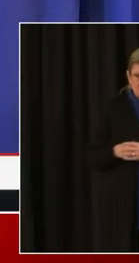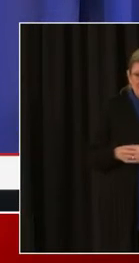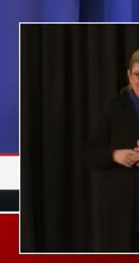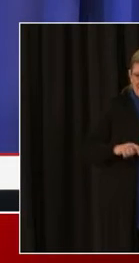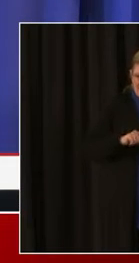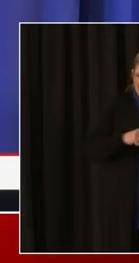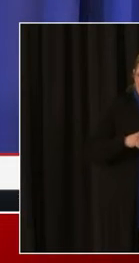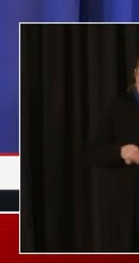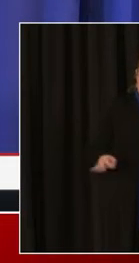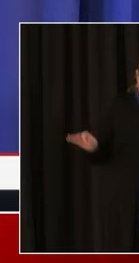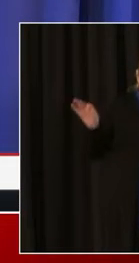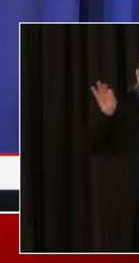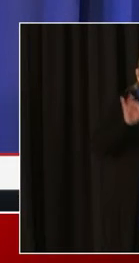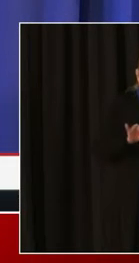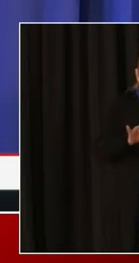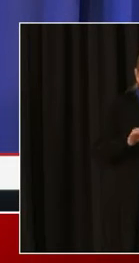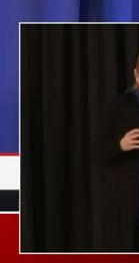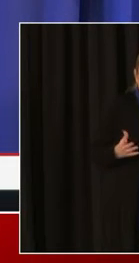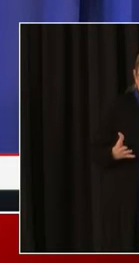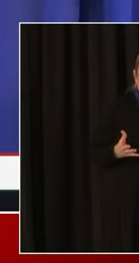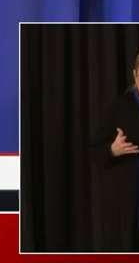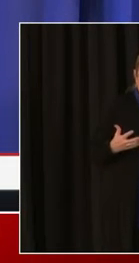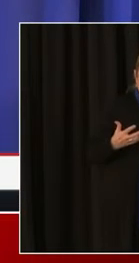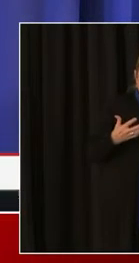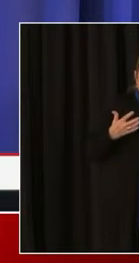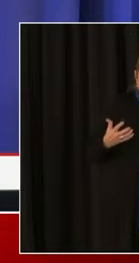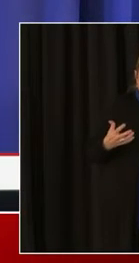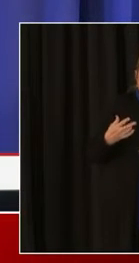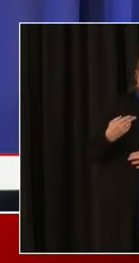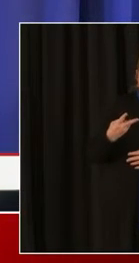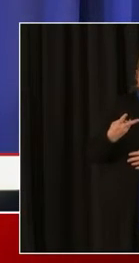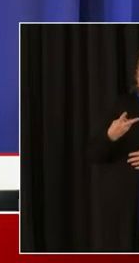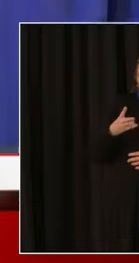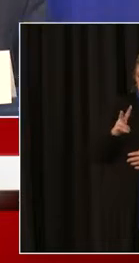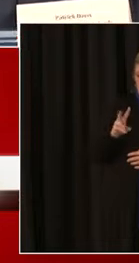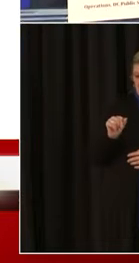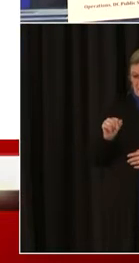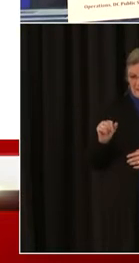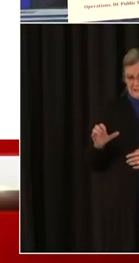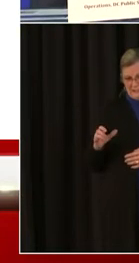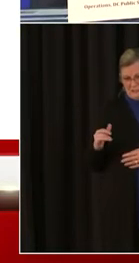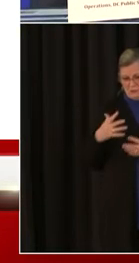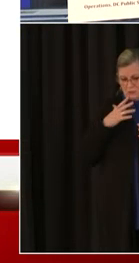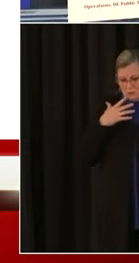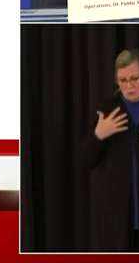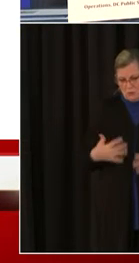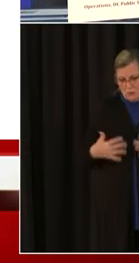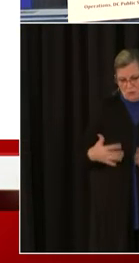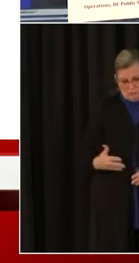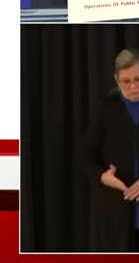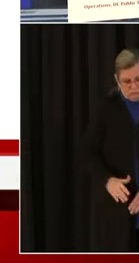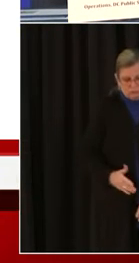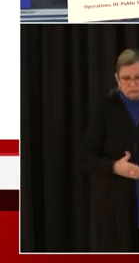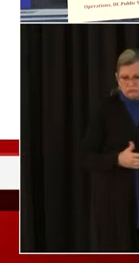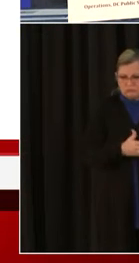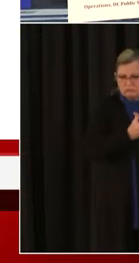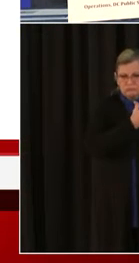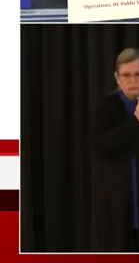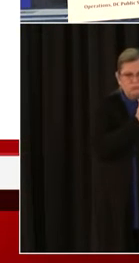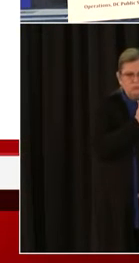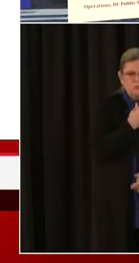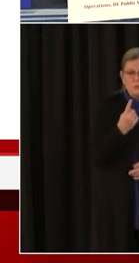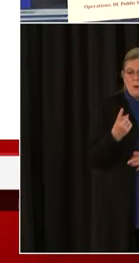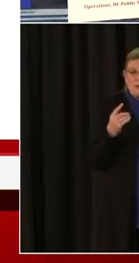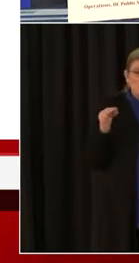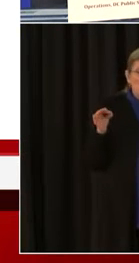we're doing is doing a significant HVAC enhancement. Before I dig into the details of the HVAC work, it's always